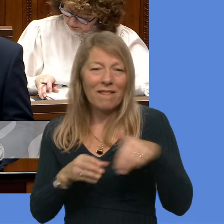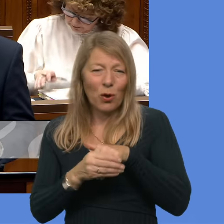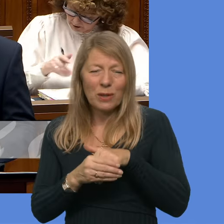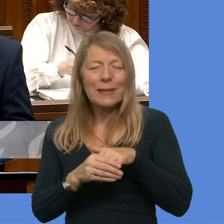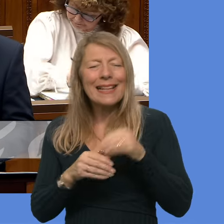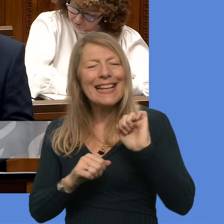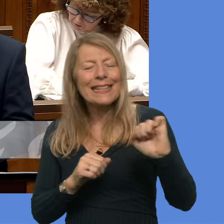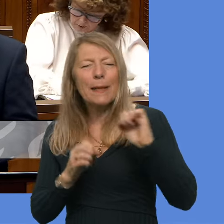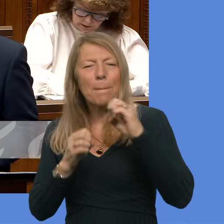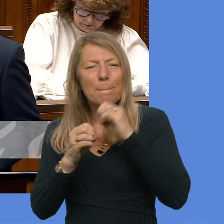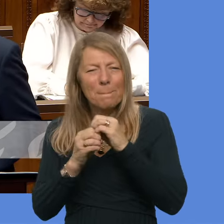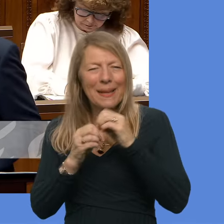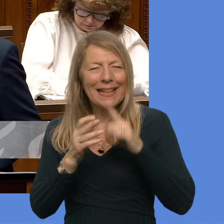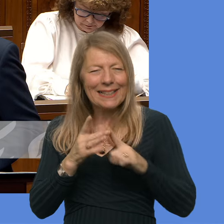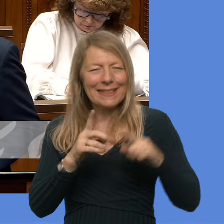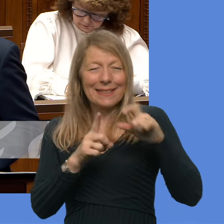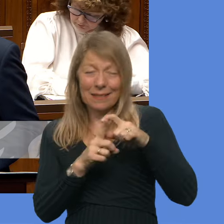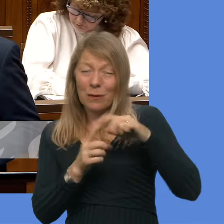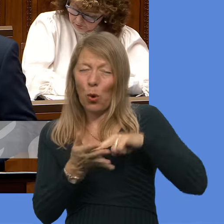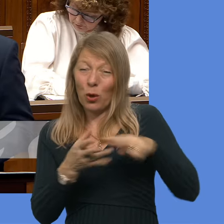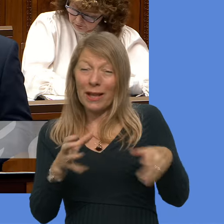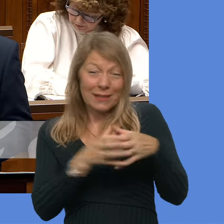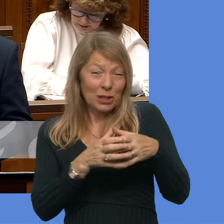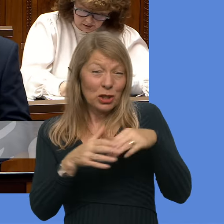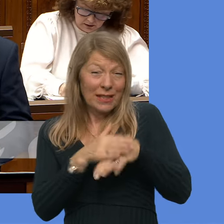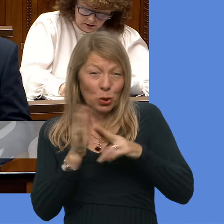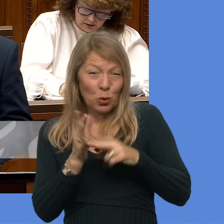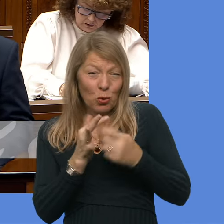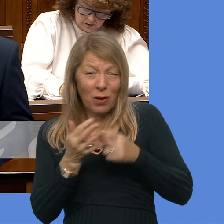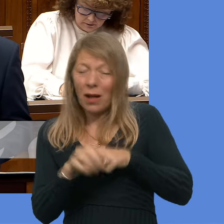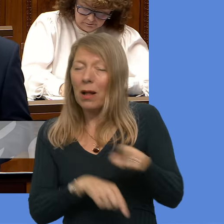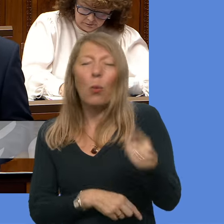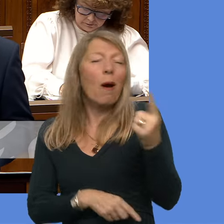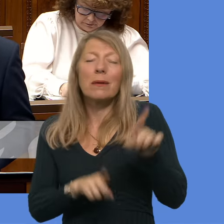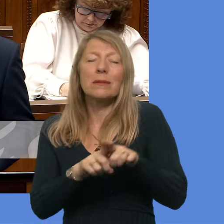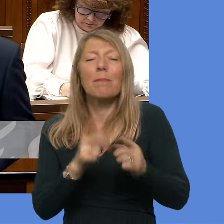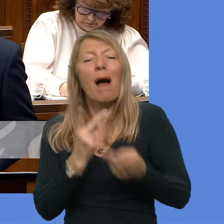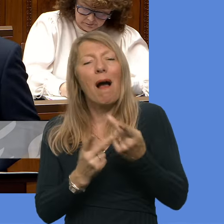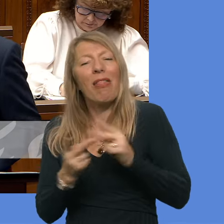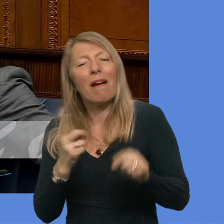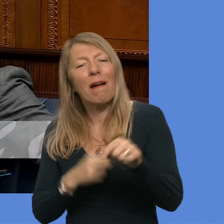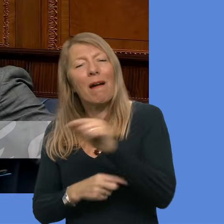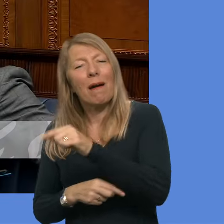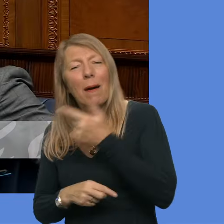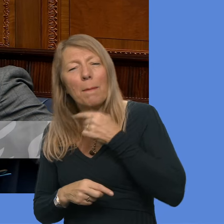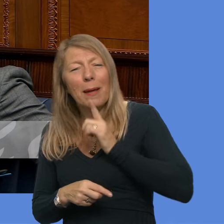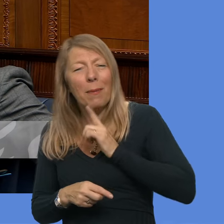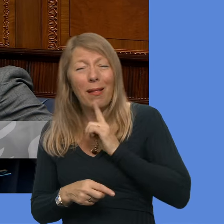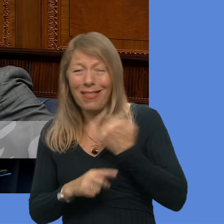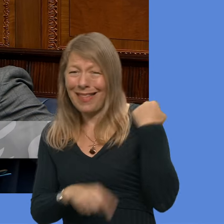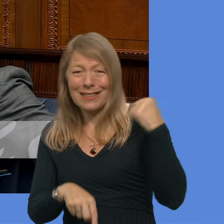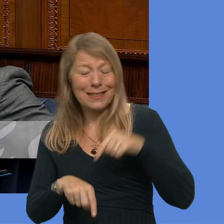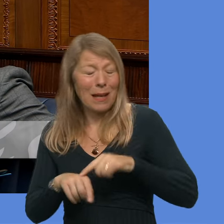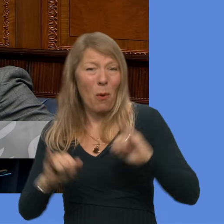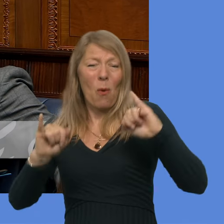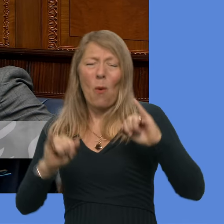organisation in Newry. There were many others. We're out also helping at that time, local elected representatives, volunteers, and very